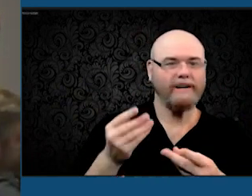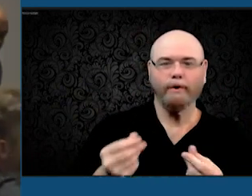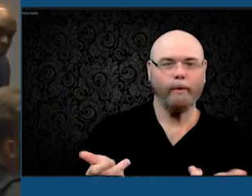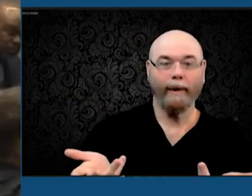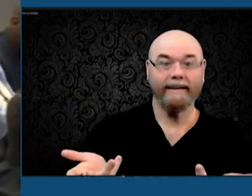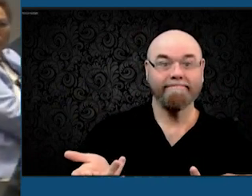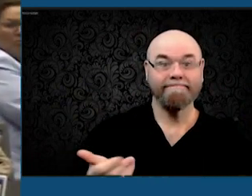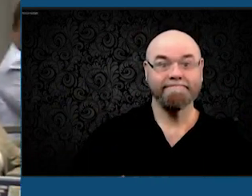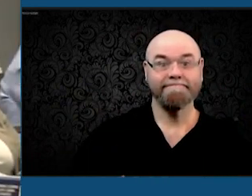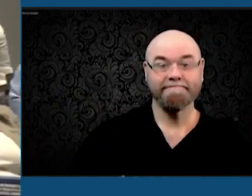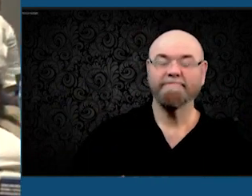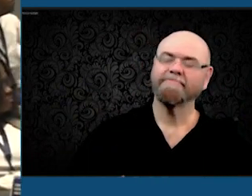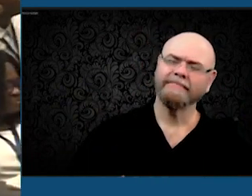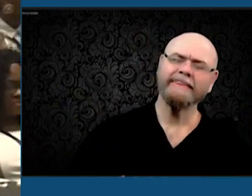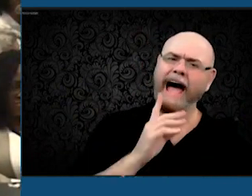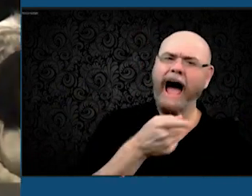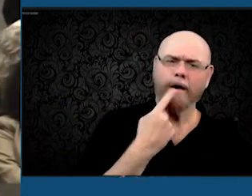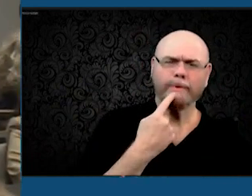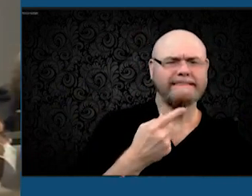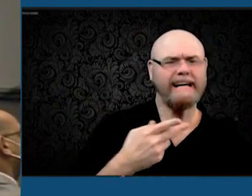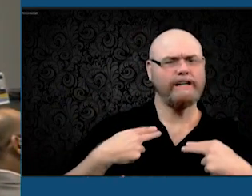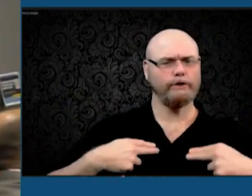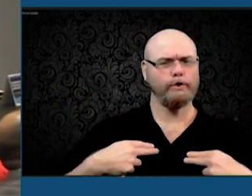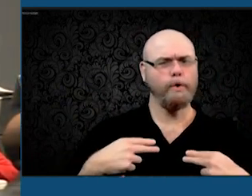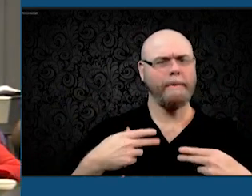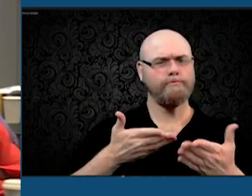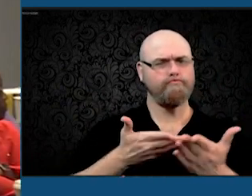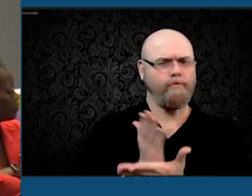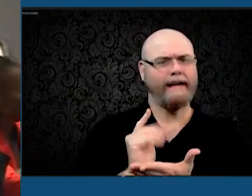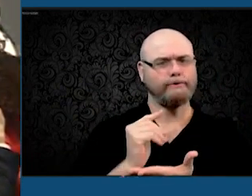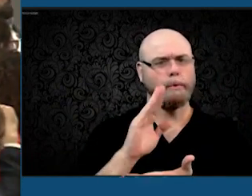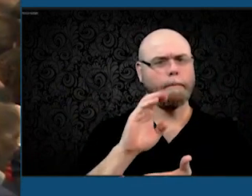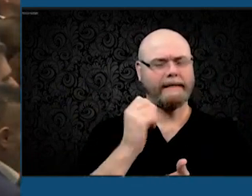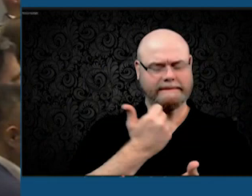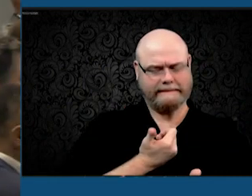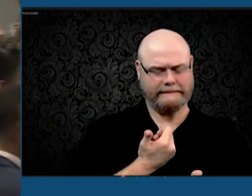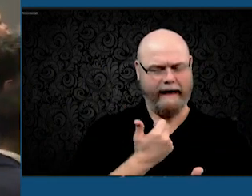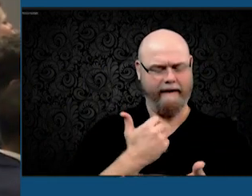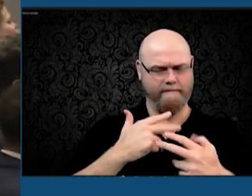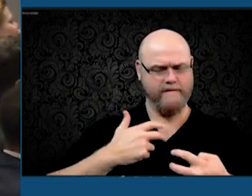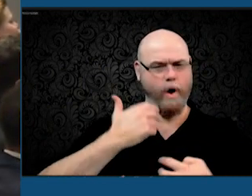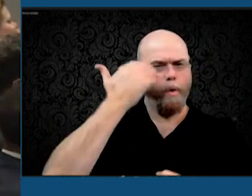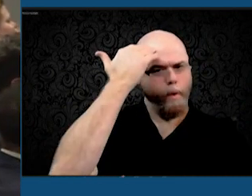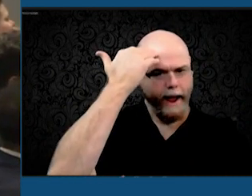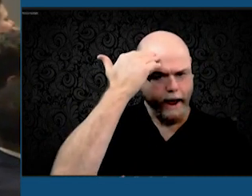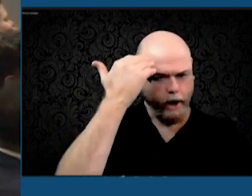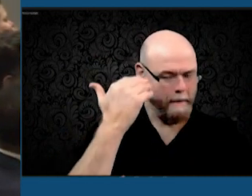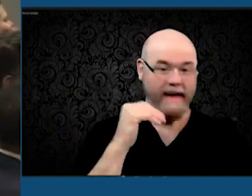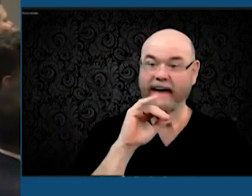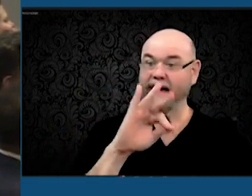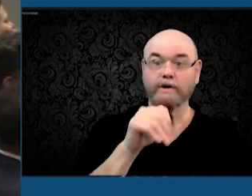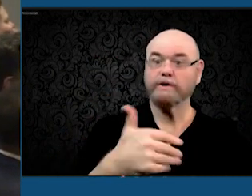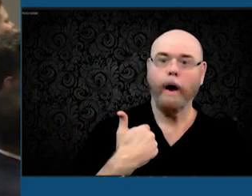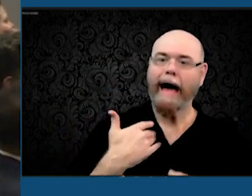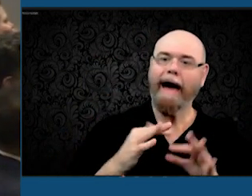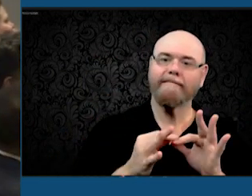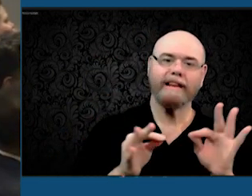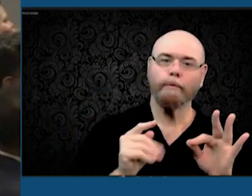I'm going to argue that it's a human right to be self-aware. If we don't have language to describe our experiences, how the heck can we